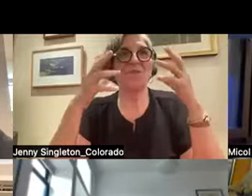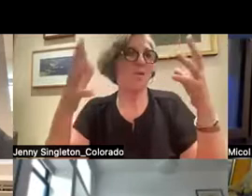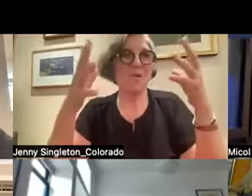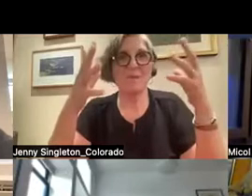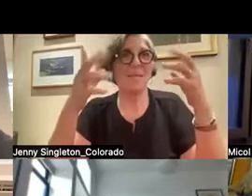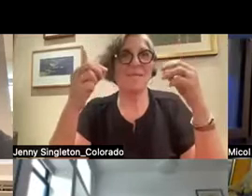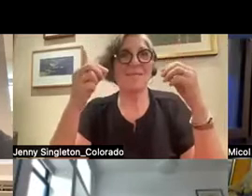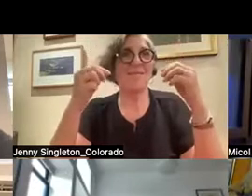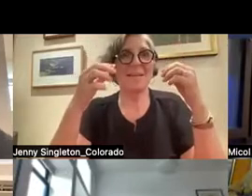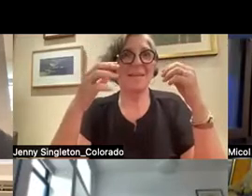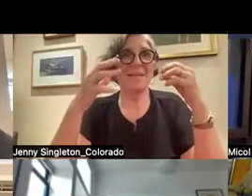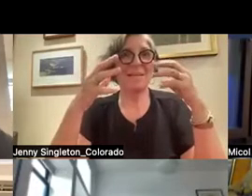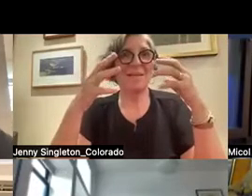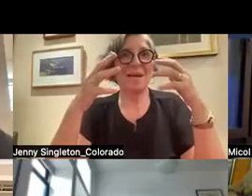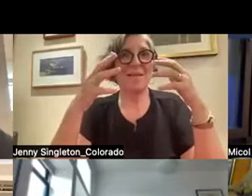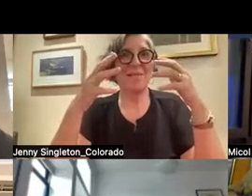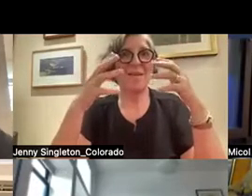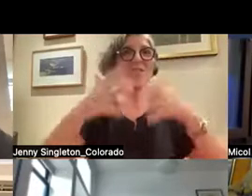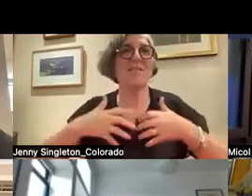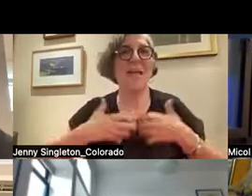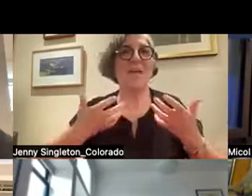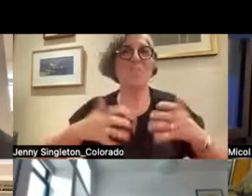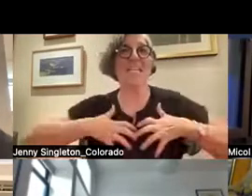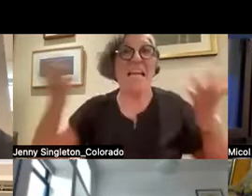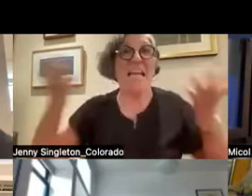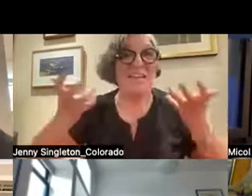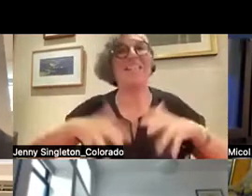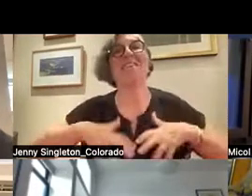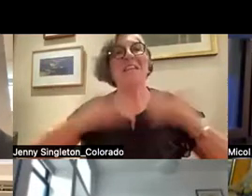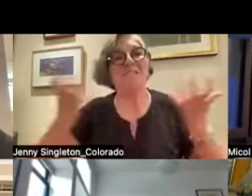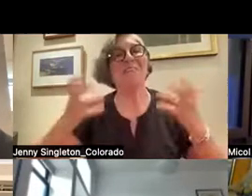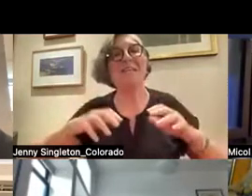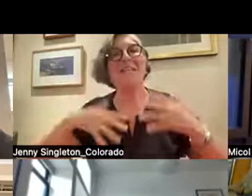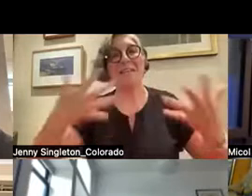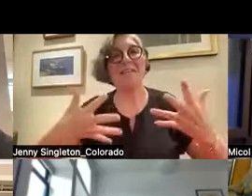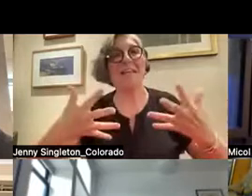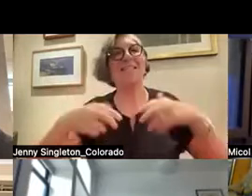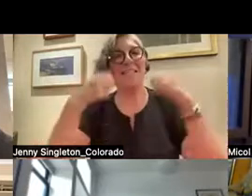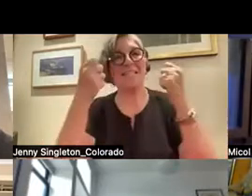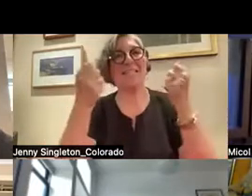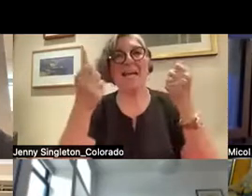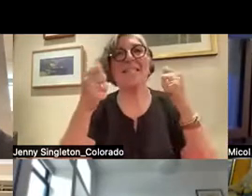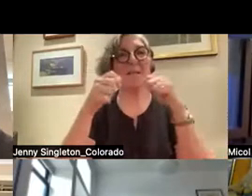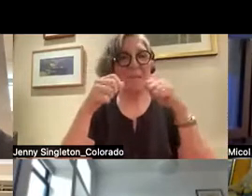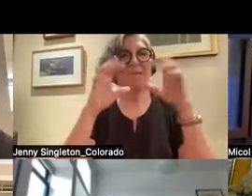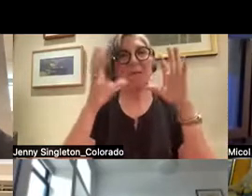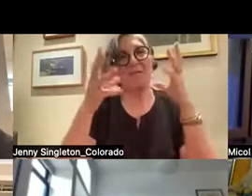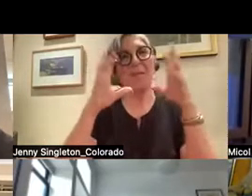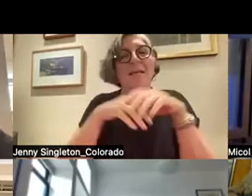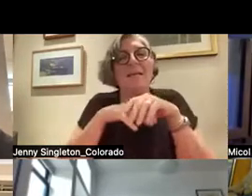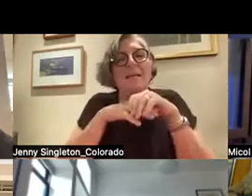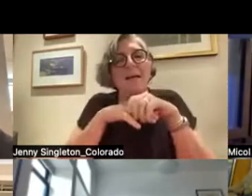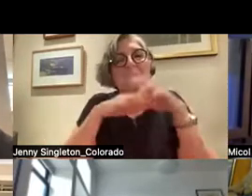to show that something is, you're not just angry, but angry, like you could really intensely sign something. So